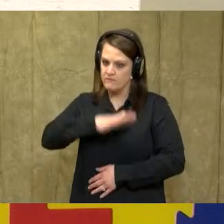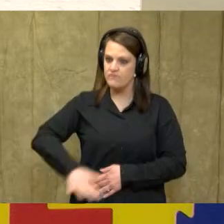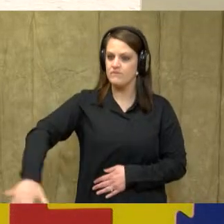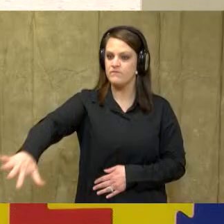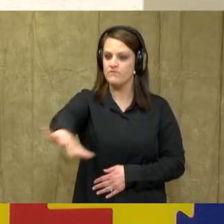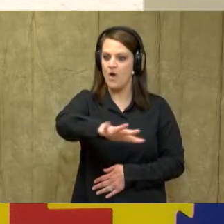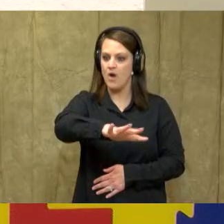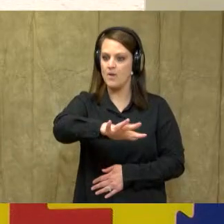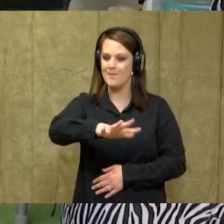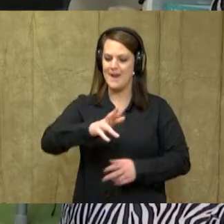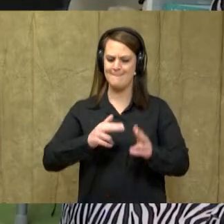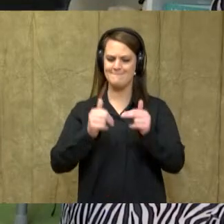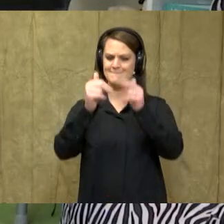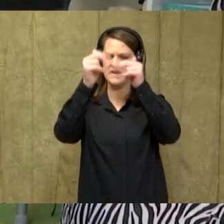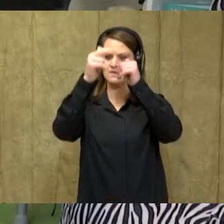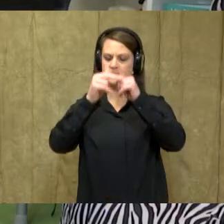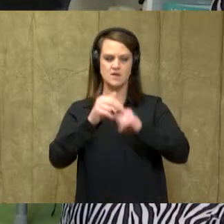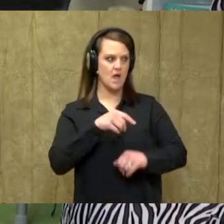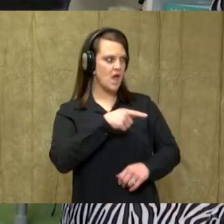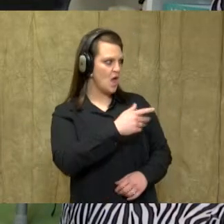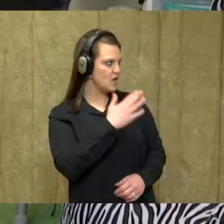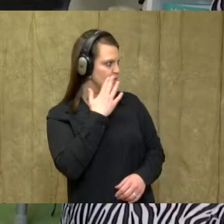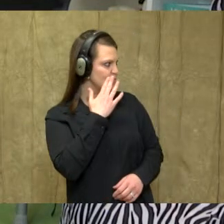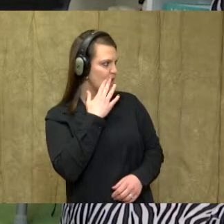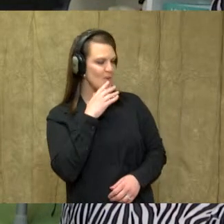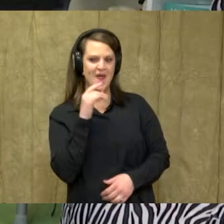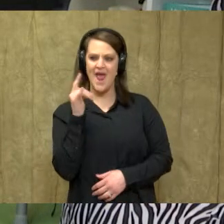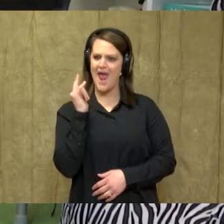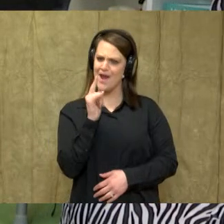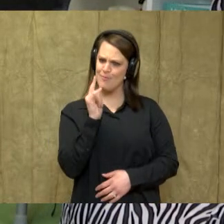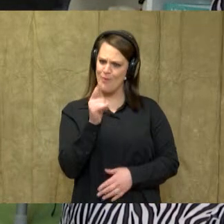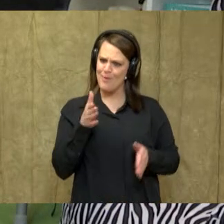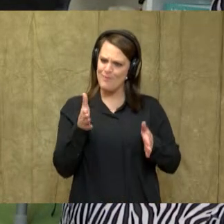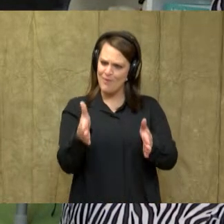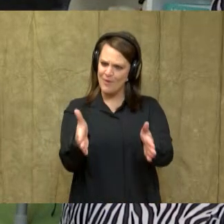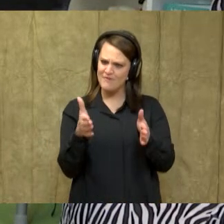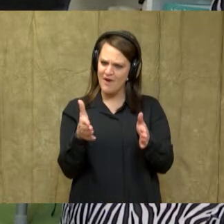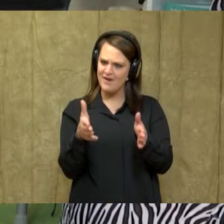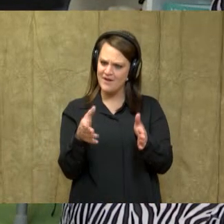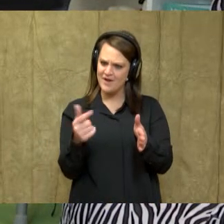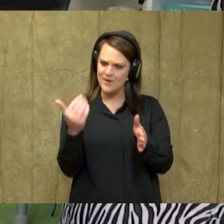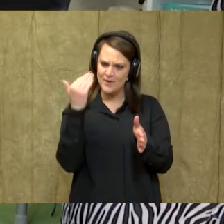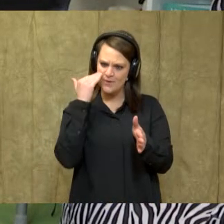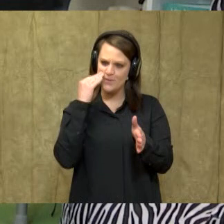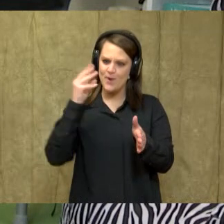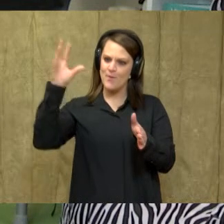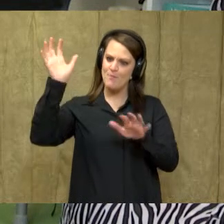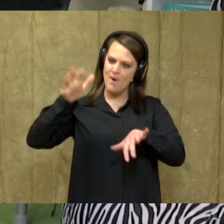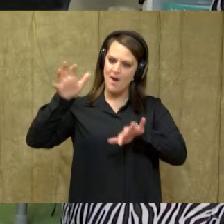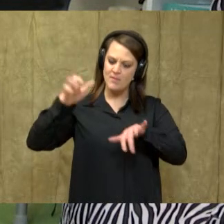what that reminds me of, Miss Smith? What's that, Miss Hollis? Airport Boulevard when it rains a lot. Yeah.